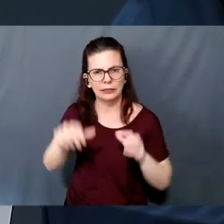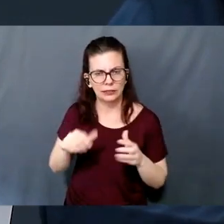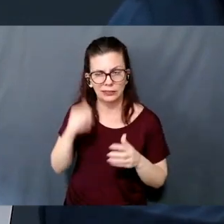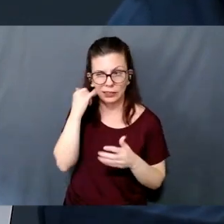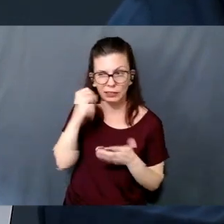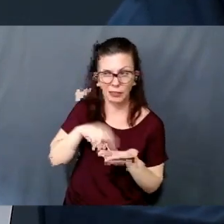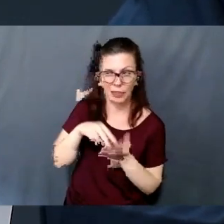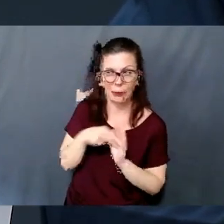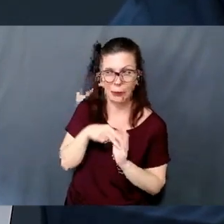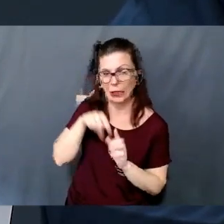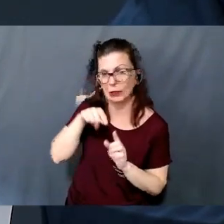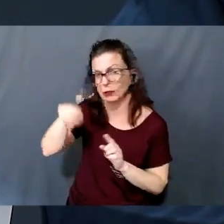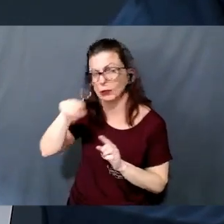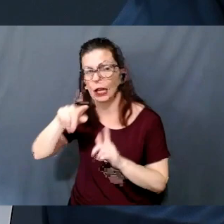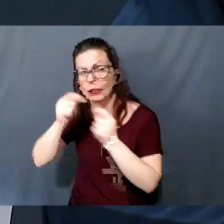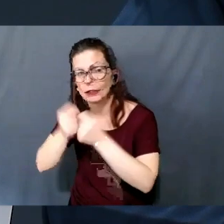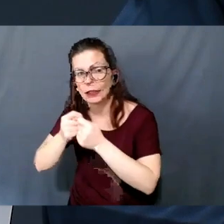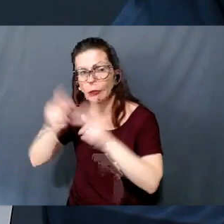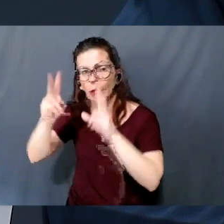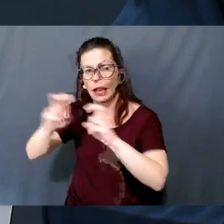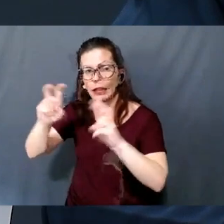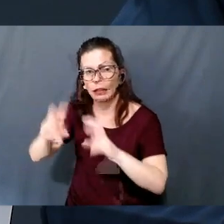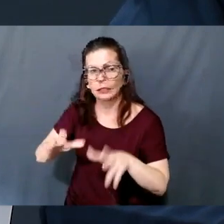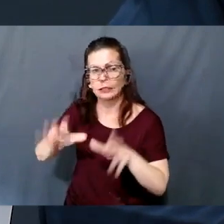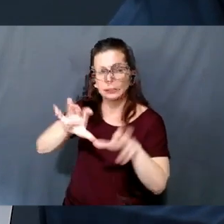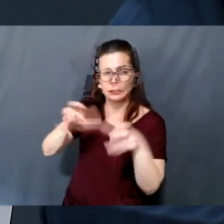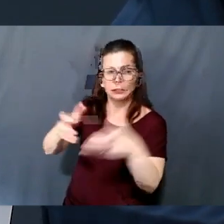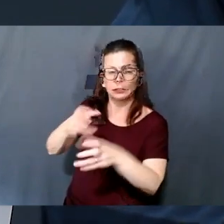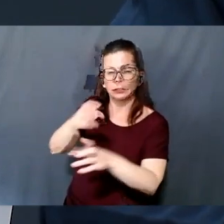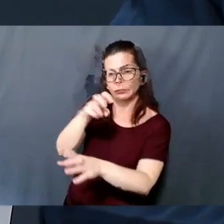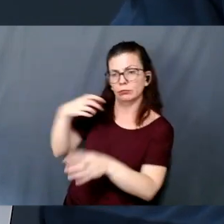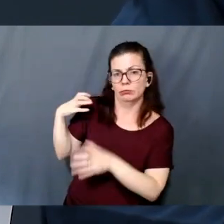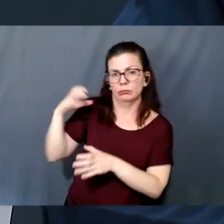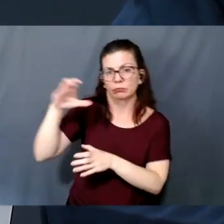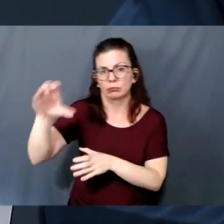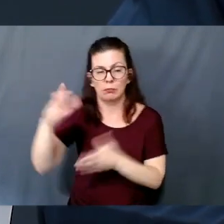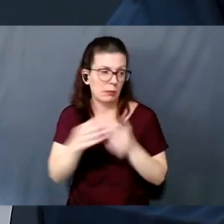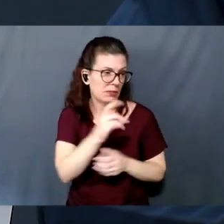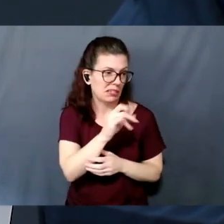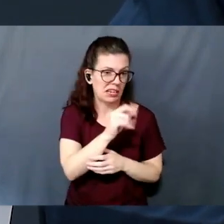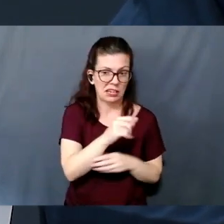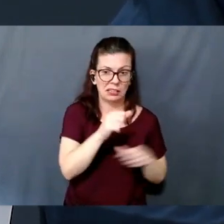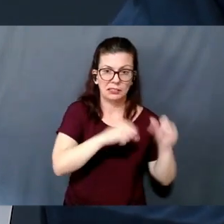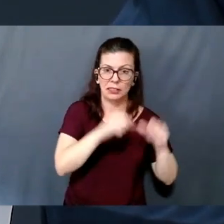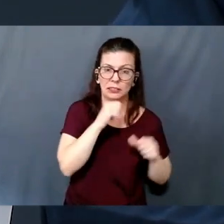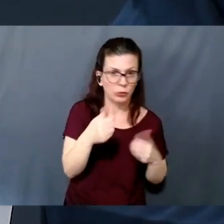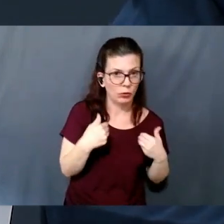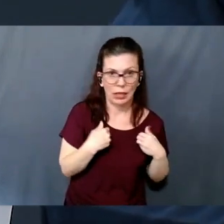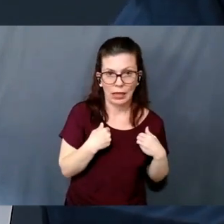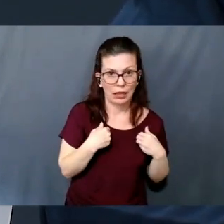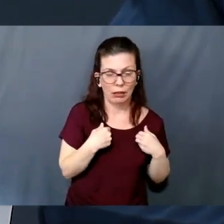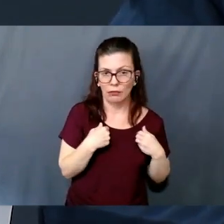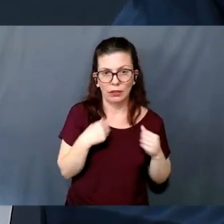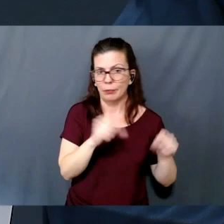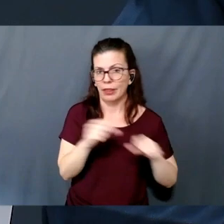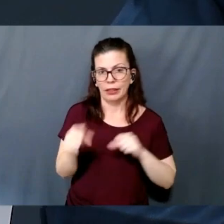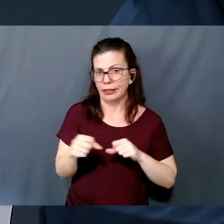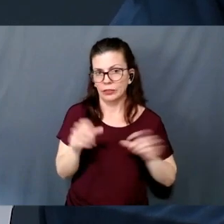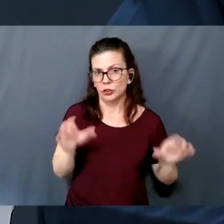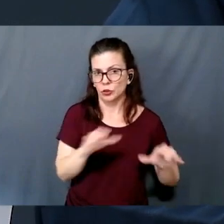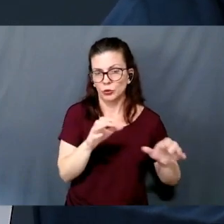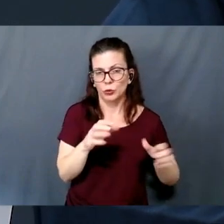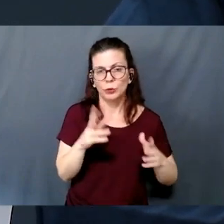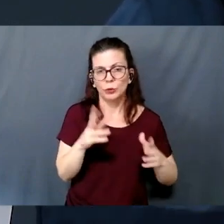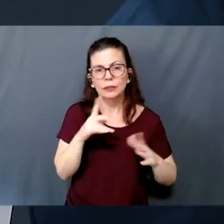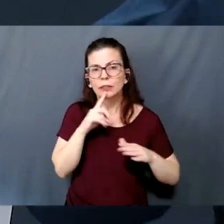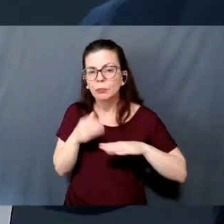analysts to do things that the data science team maybe doesn't have the bandwidth to handle because it's much more marginal improvement. Yeah. It doesn't